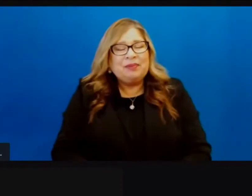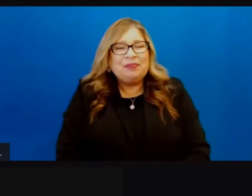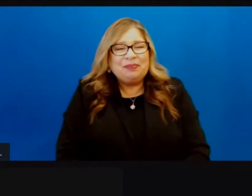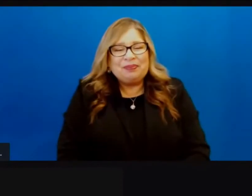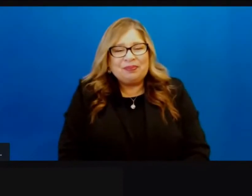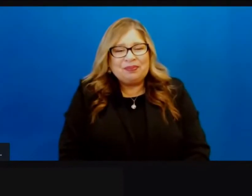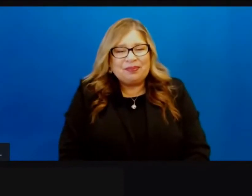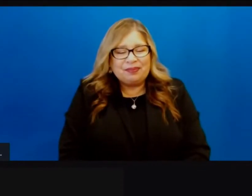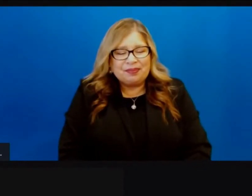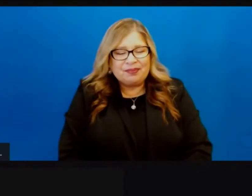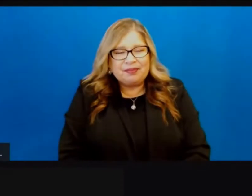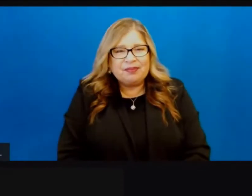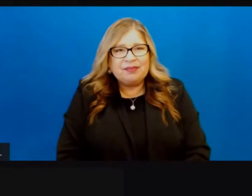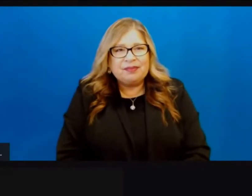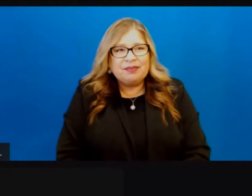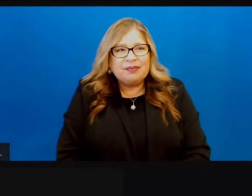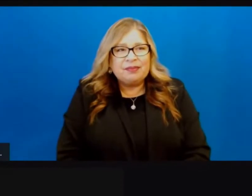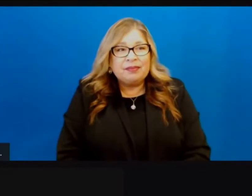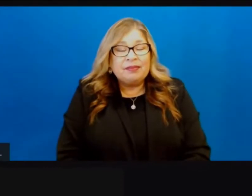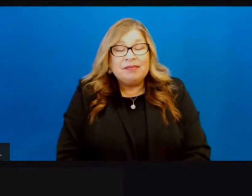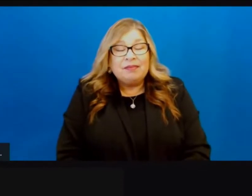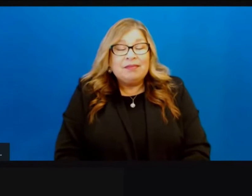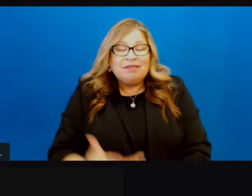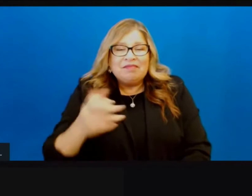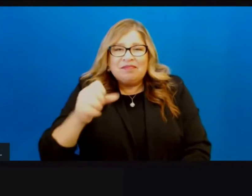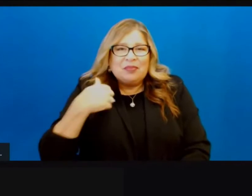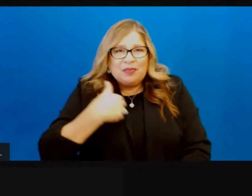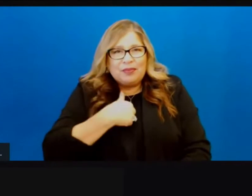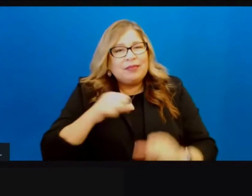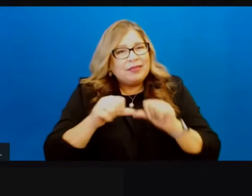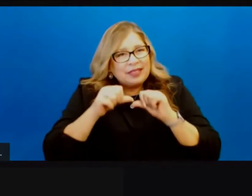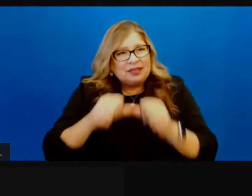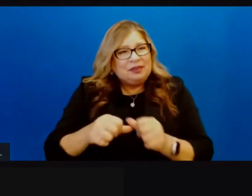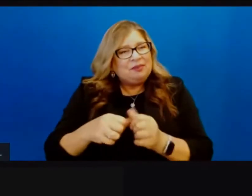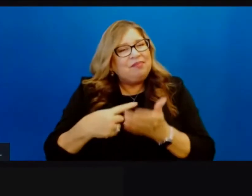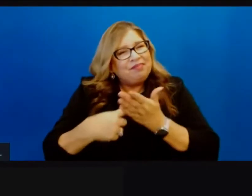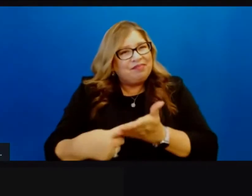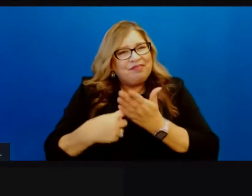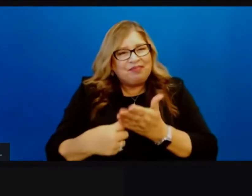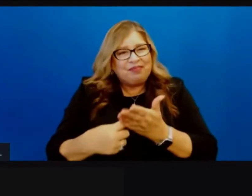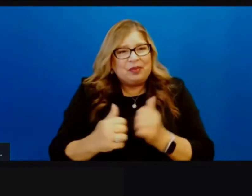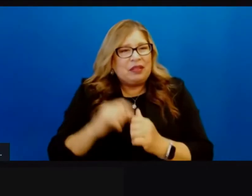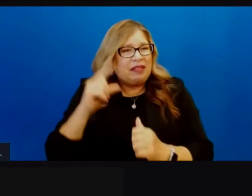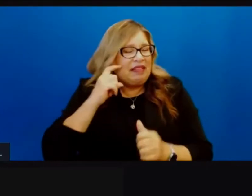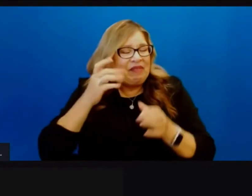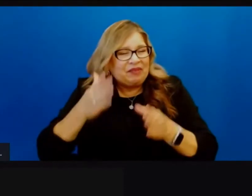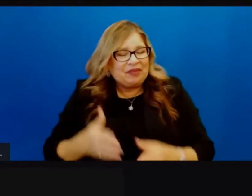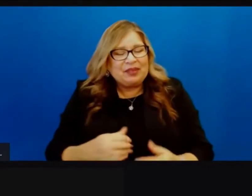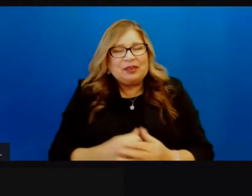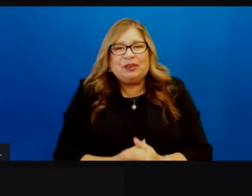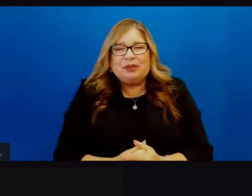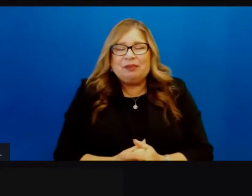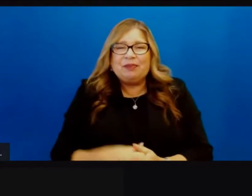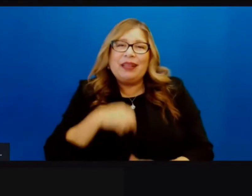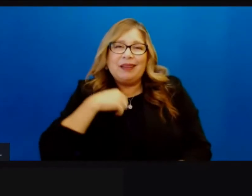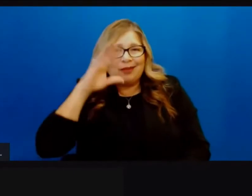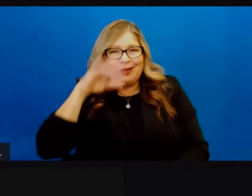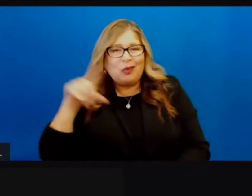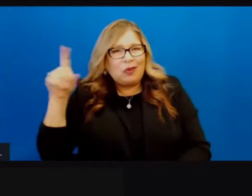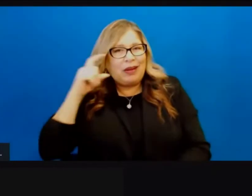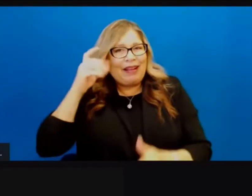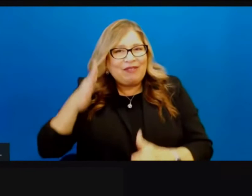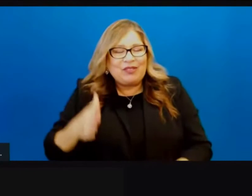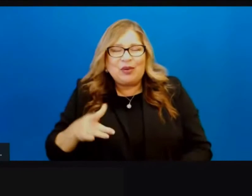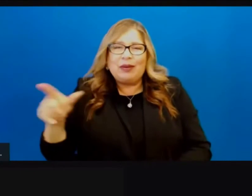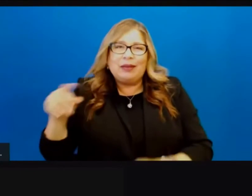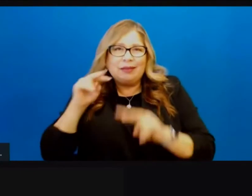they've been constant. I'm sure he looks forward to the day. He doesn't need